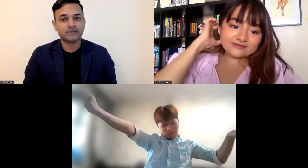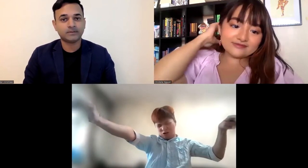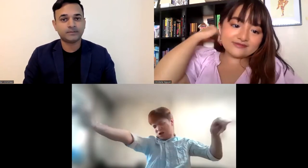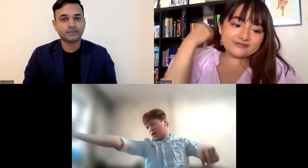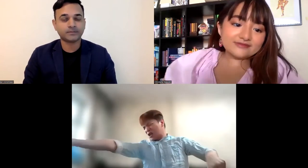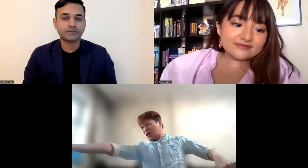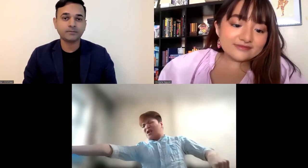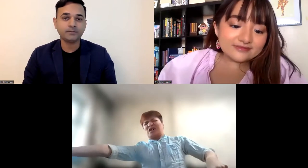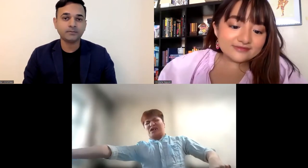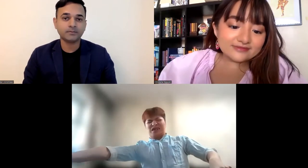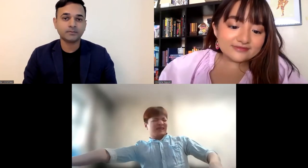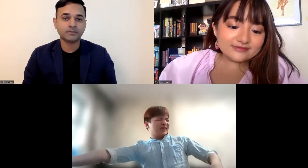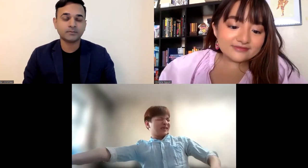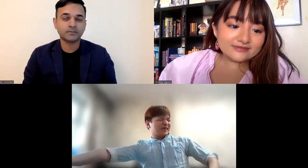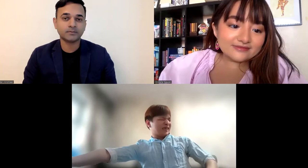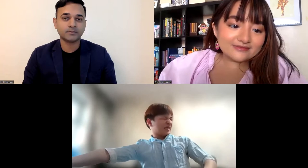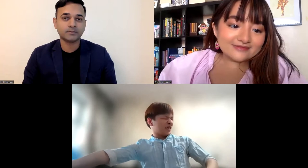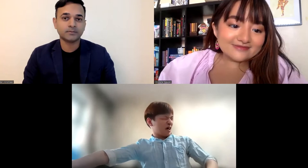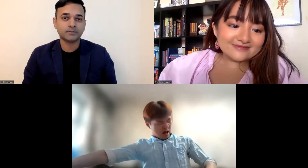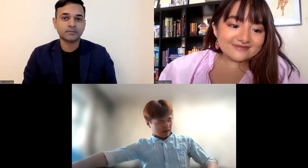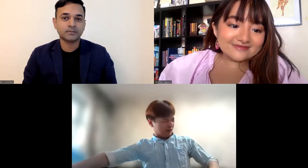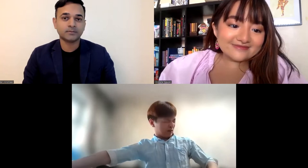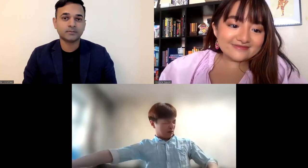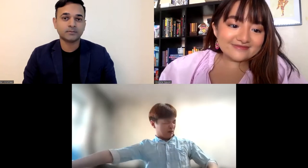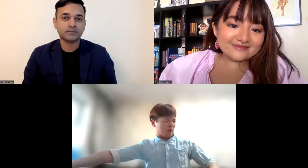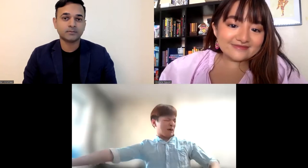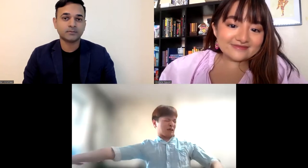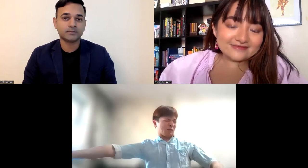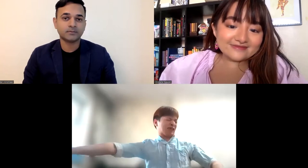Hello, everybody. May I speak?